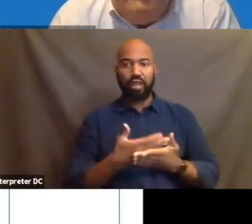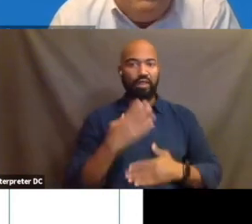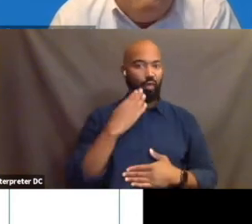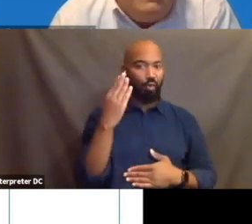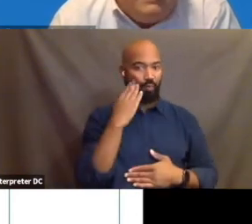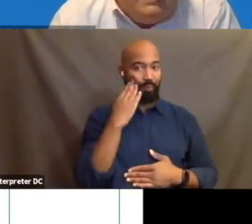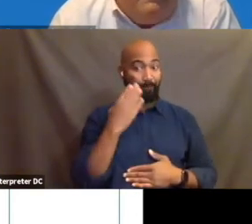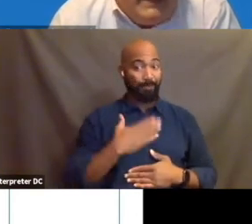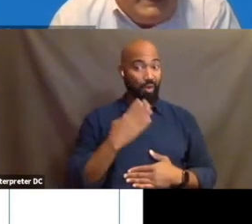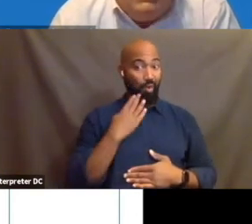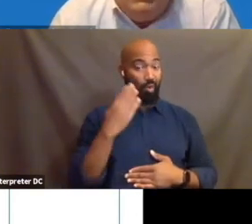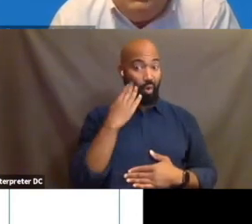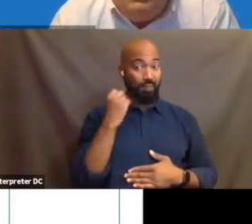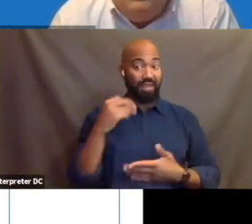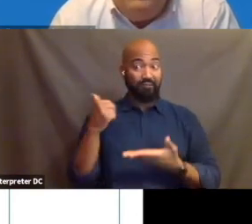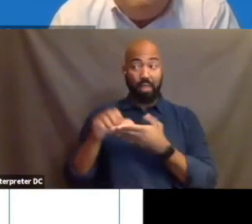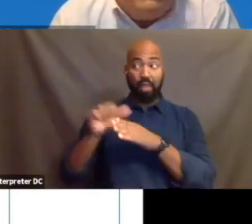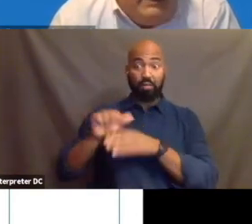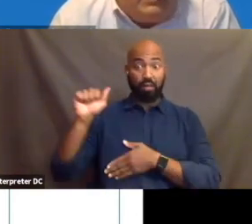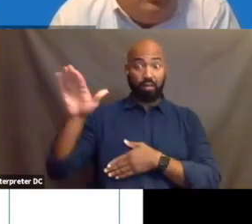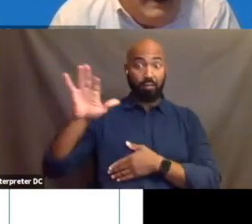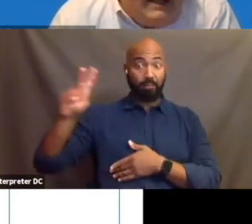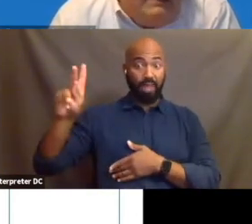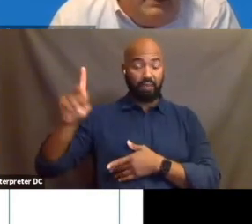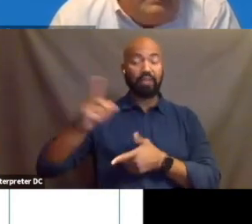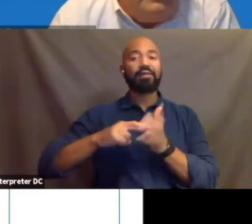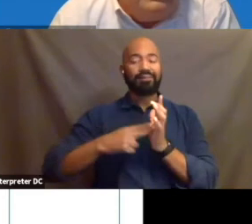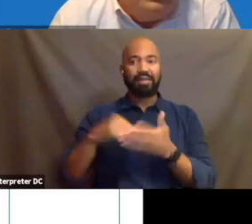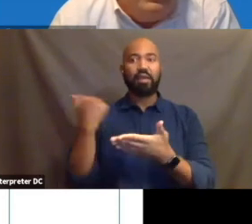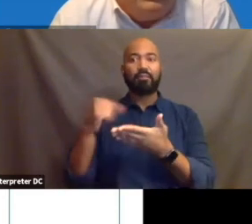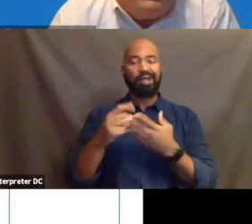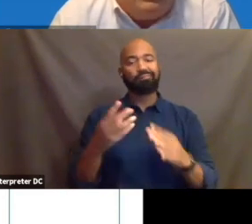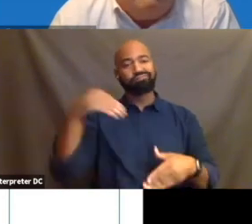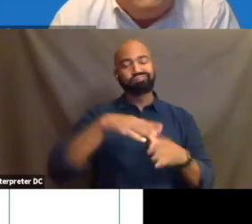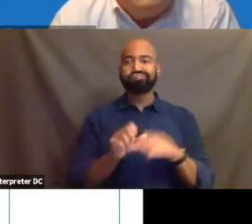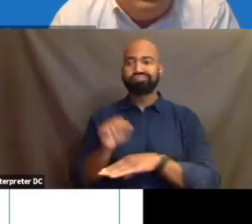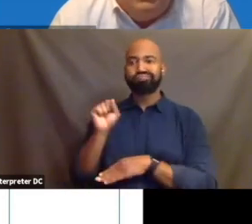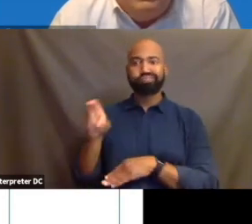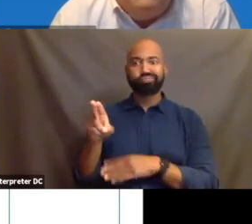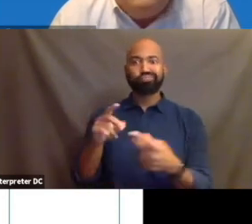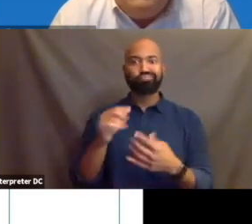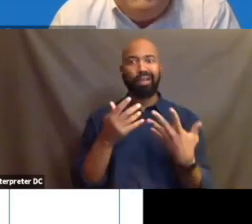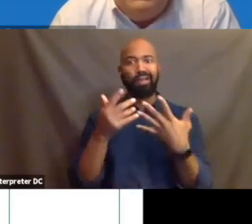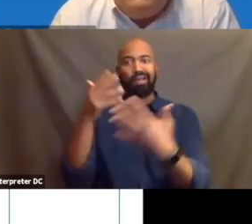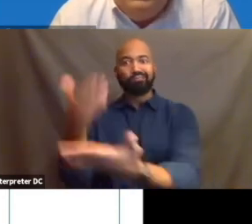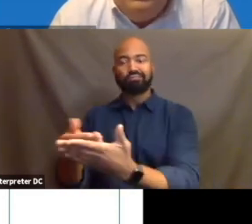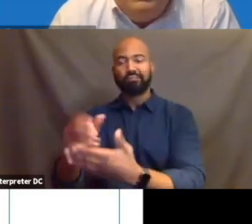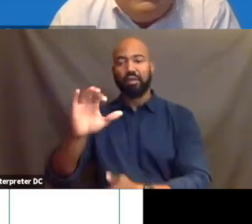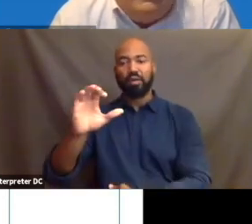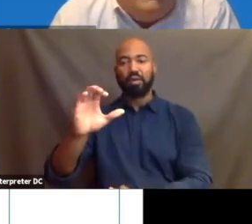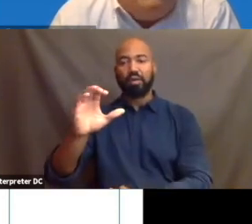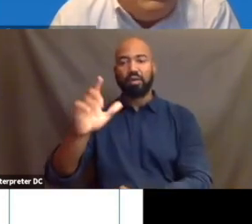then if you're mailing it back, obviously it has to go back in the mail to the clerk's office. So there's some